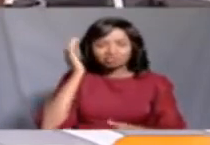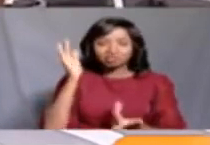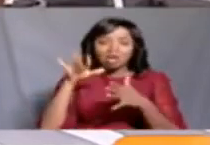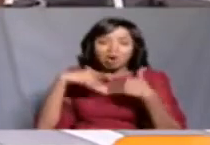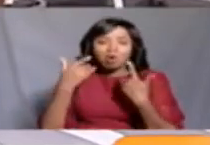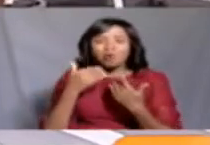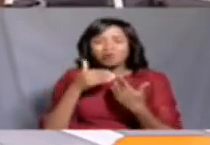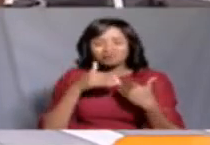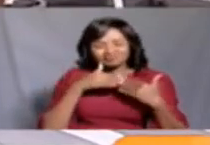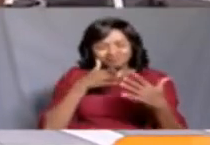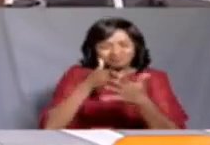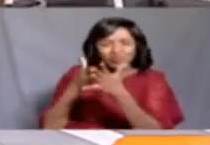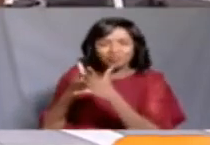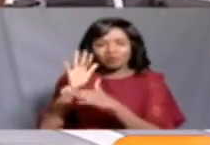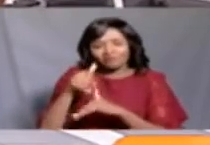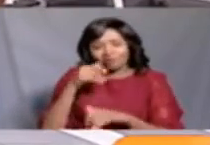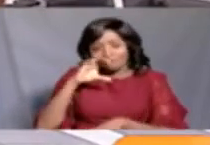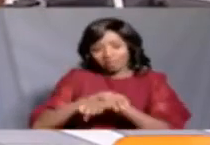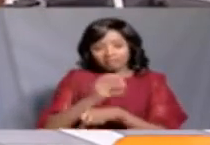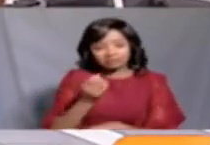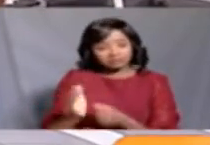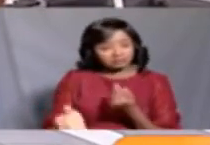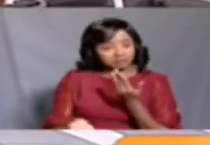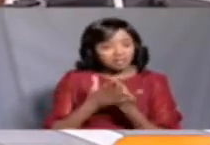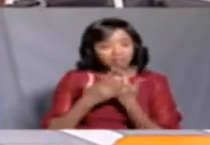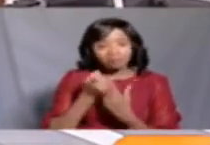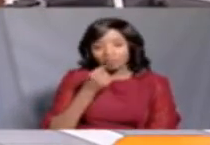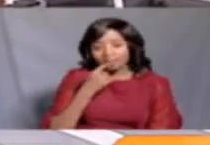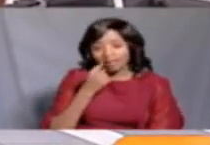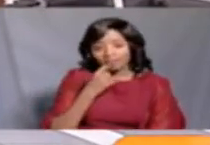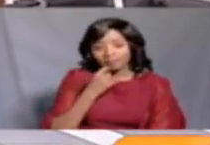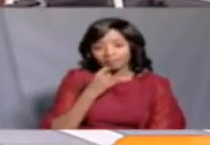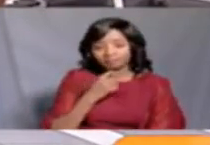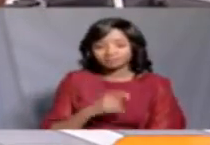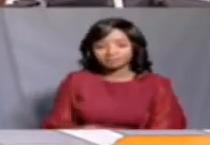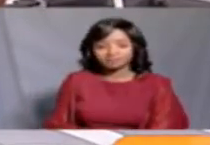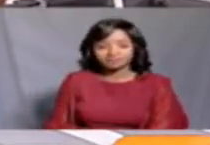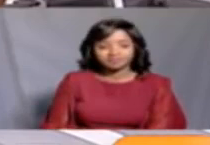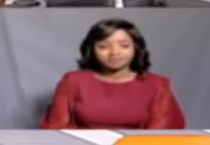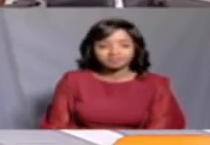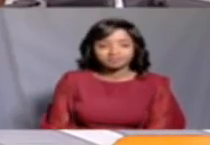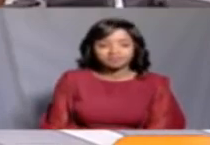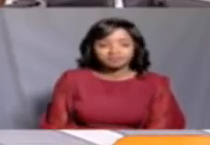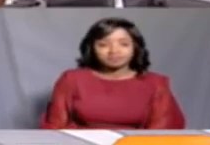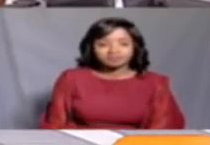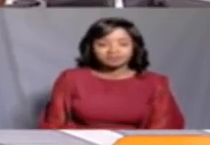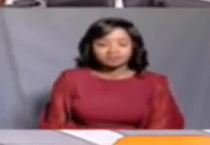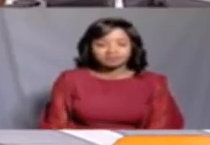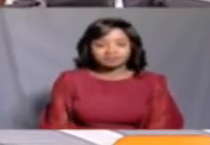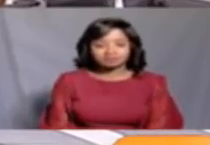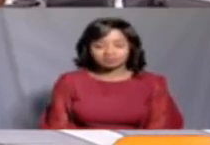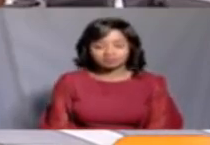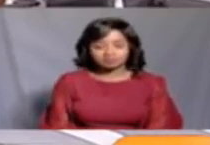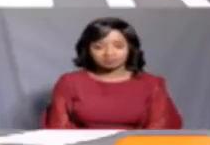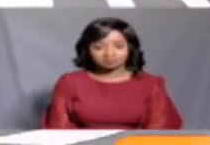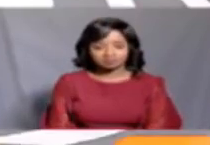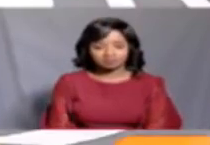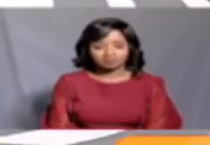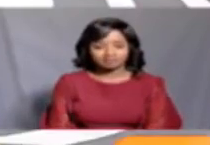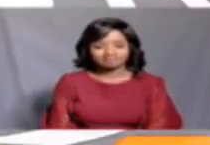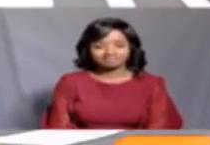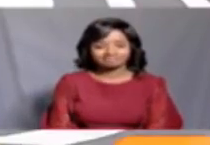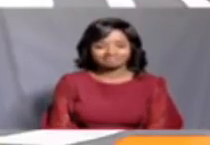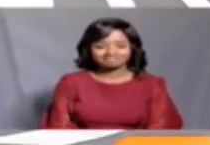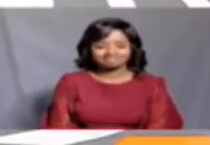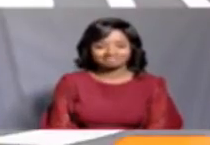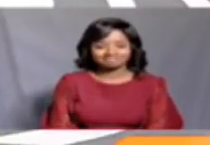help. I'll begin with you and start with your name as well. Anita Buya. Thank you. Opportunity. I think